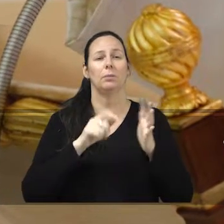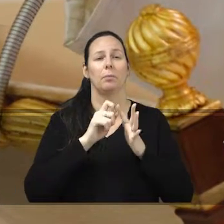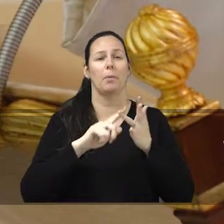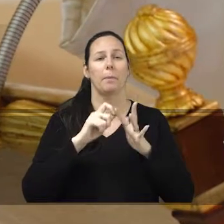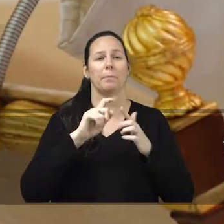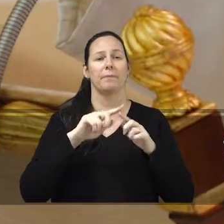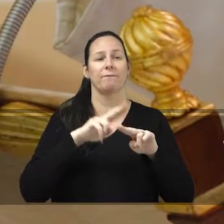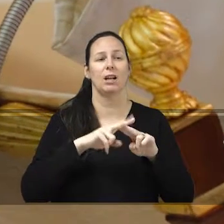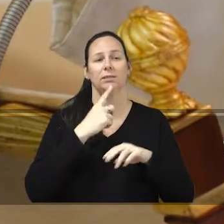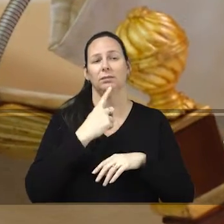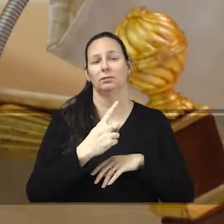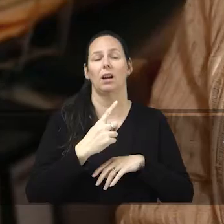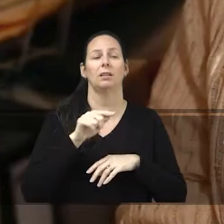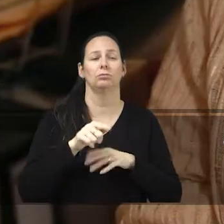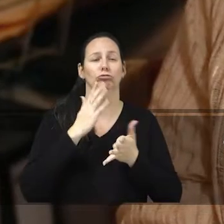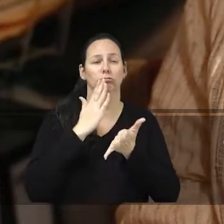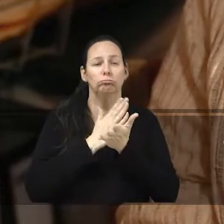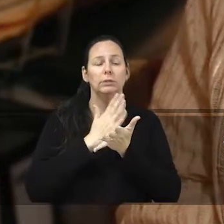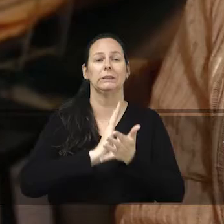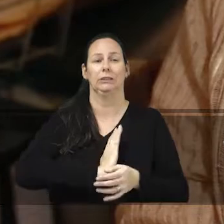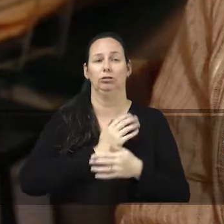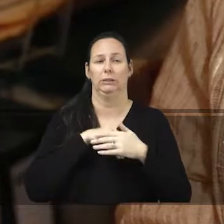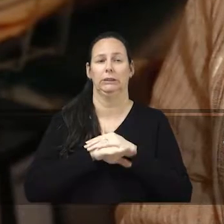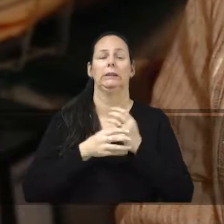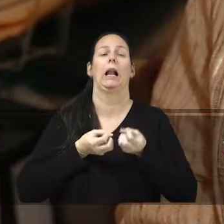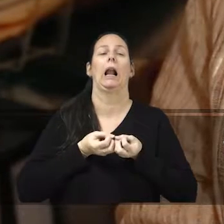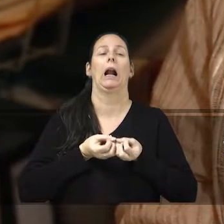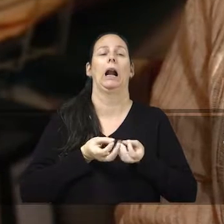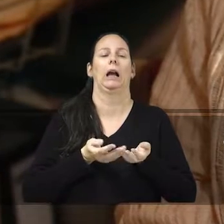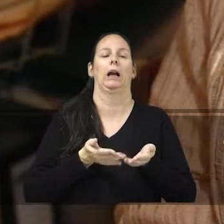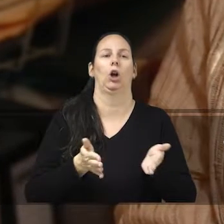that he's really interested in letting go a bit. That,